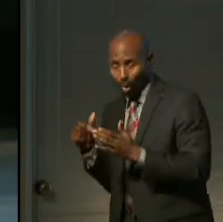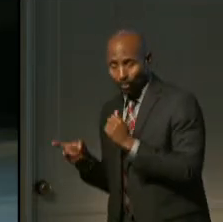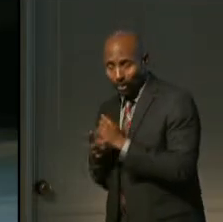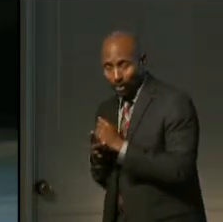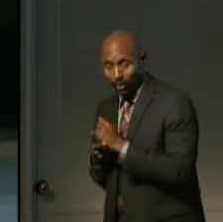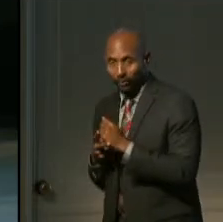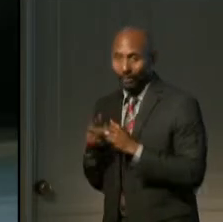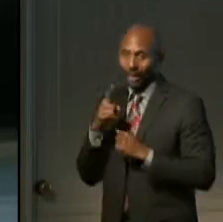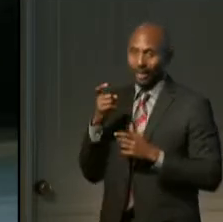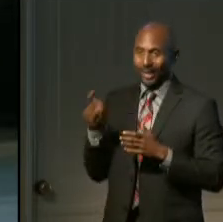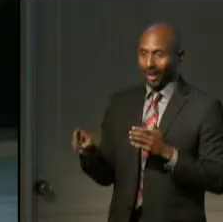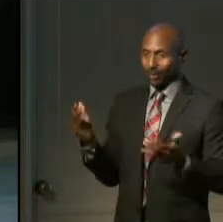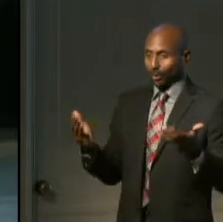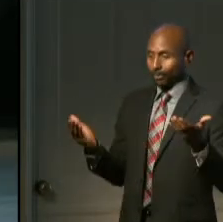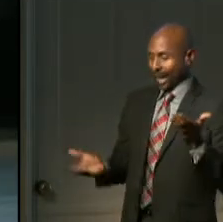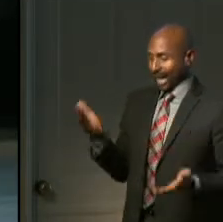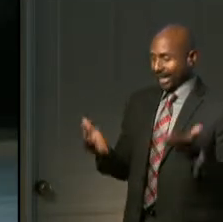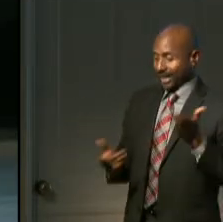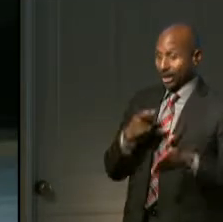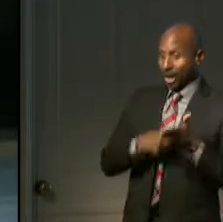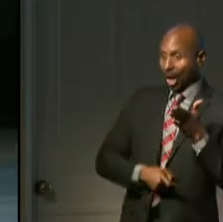those cases.